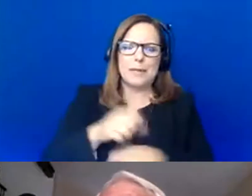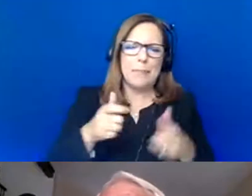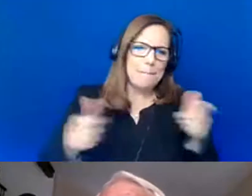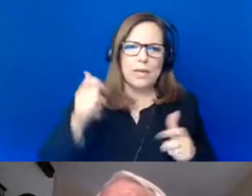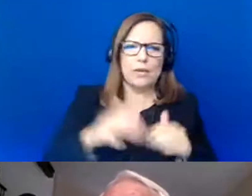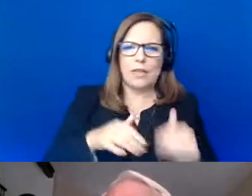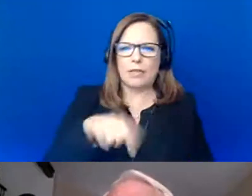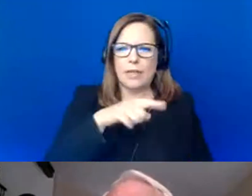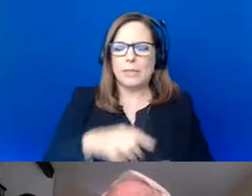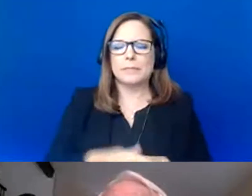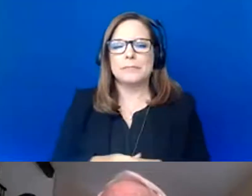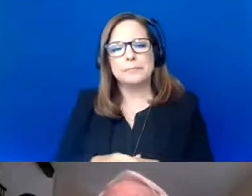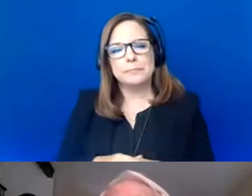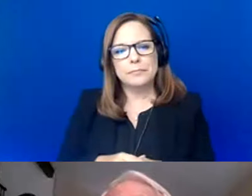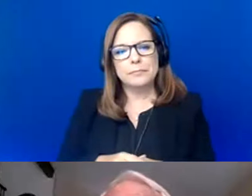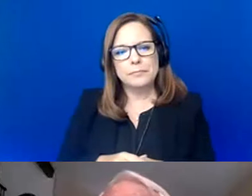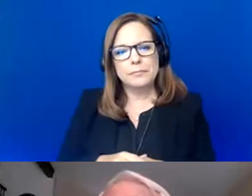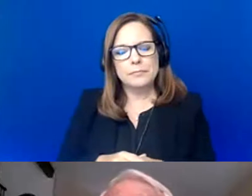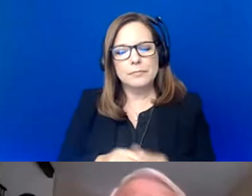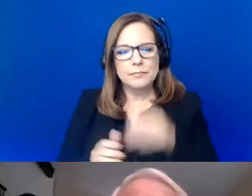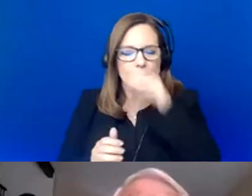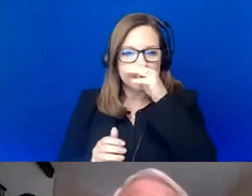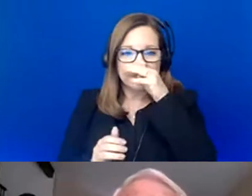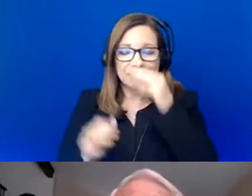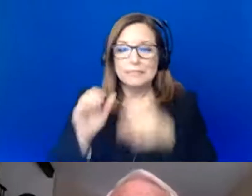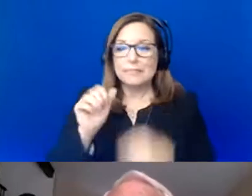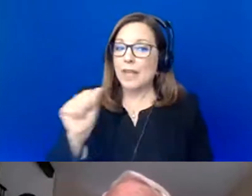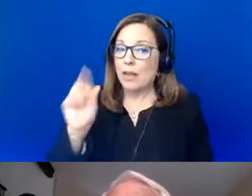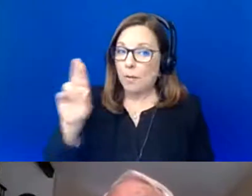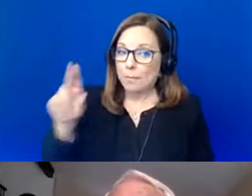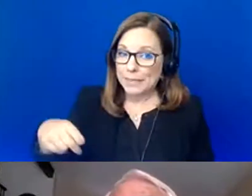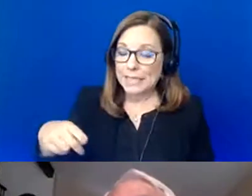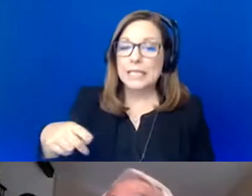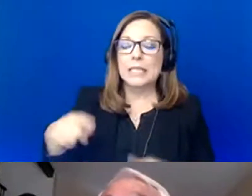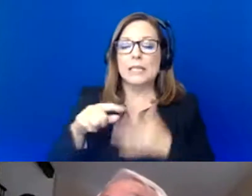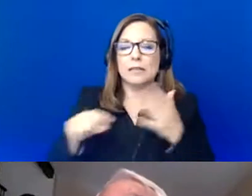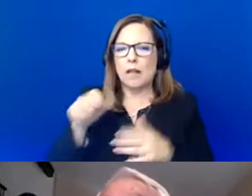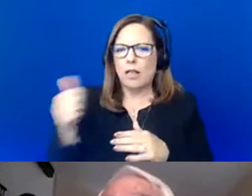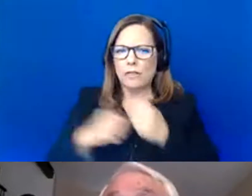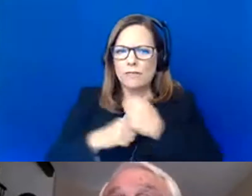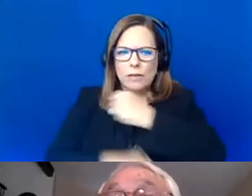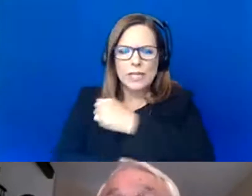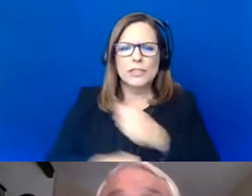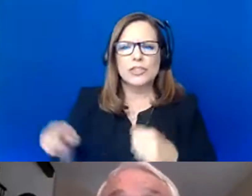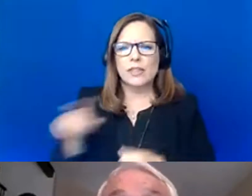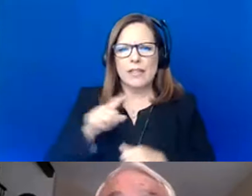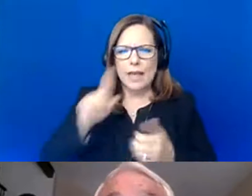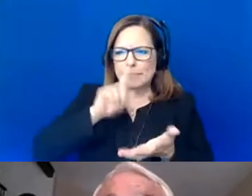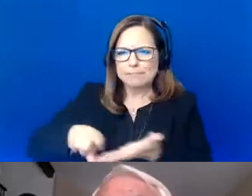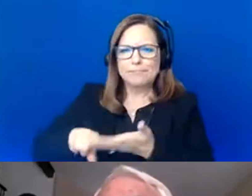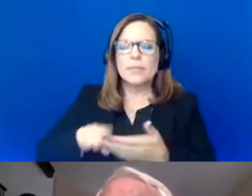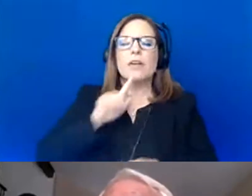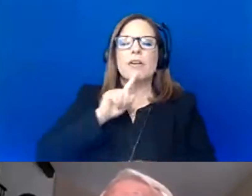the SCAN Foundation and AARP that confirm many of the things that we